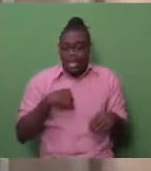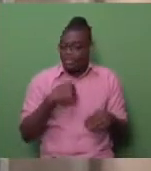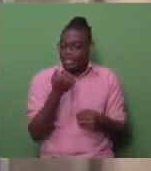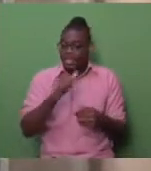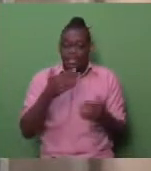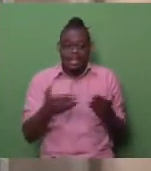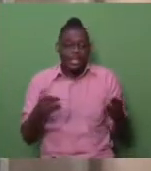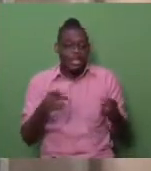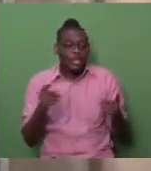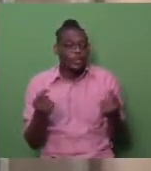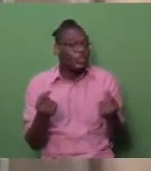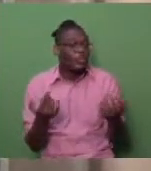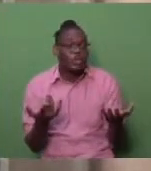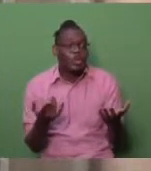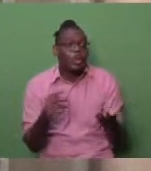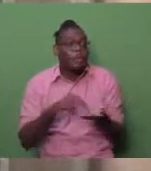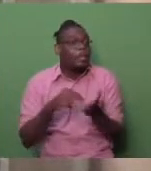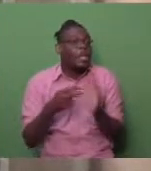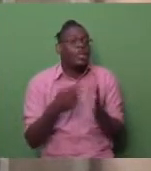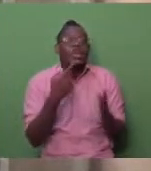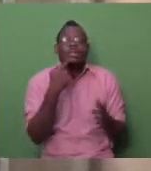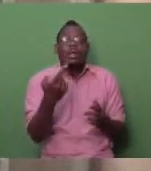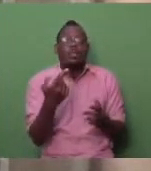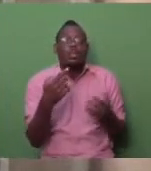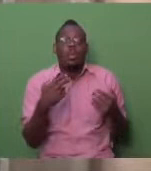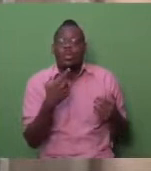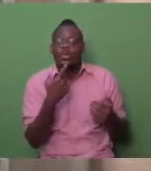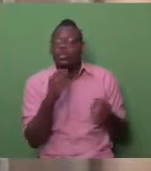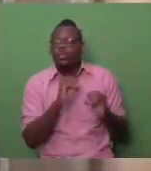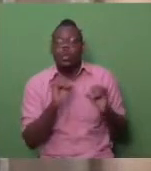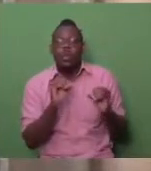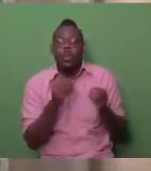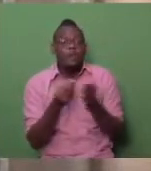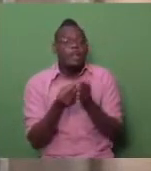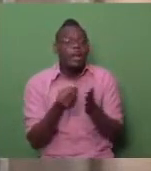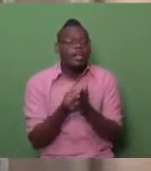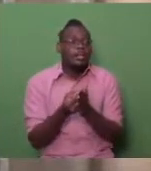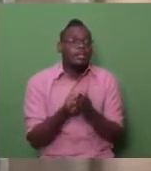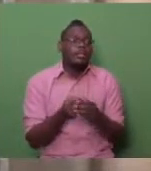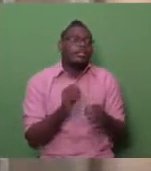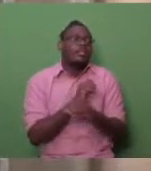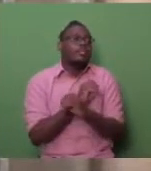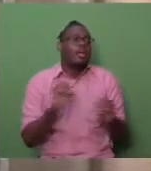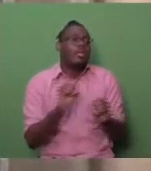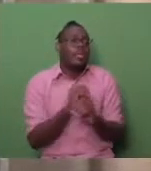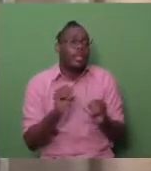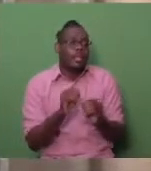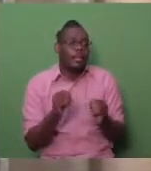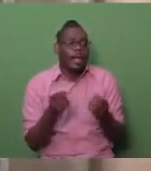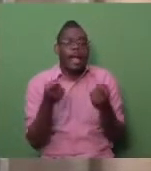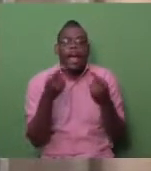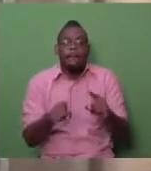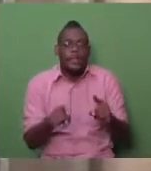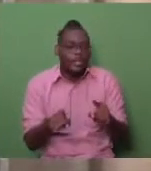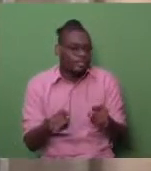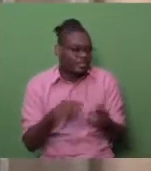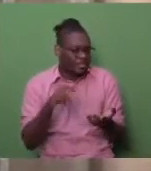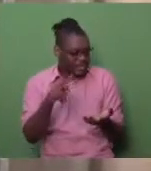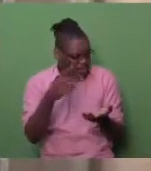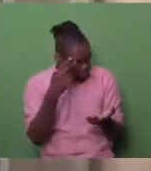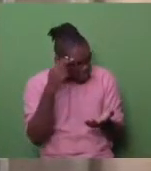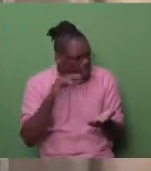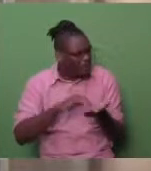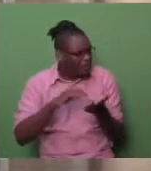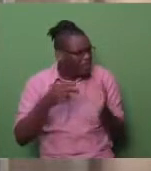so nothing will happen. That's what that means. the manifest abandonment of the construction